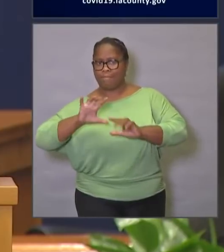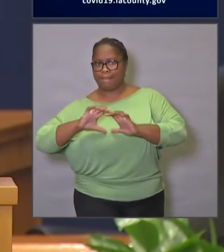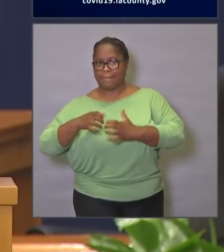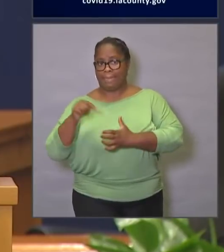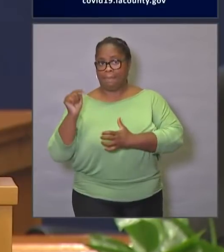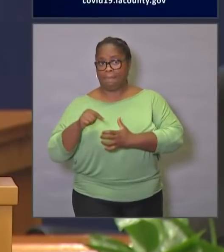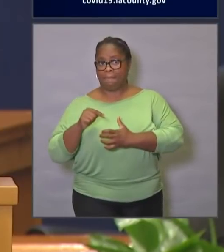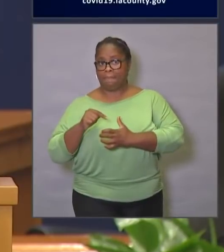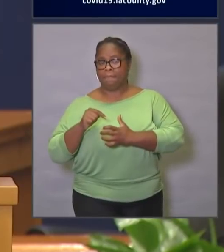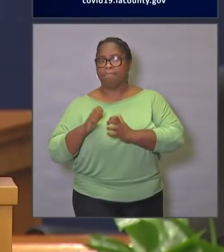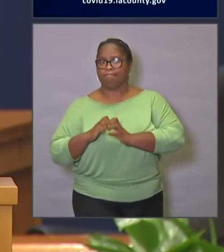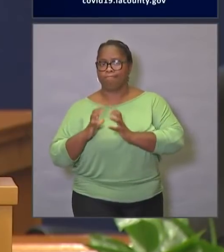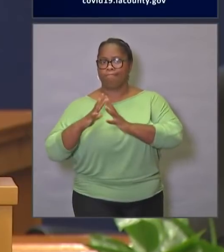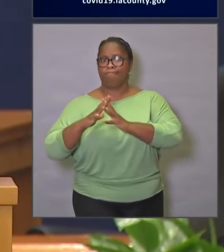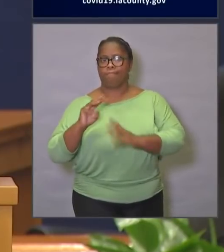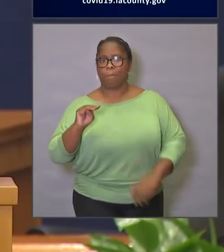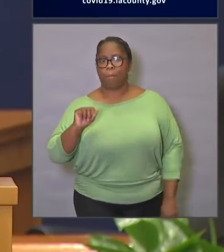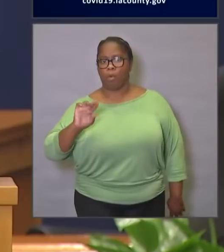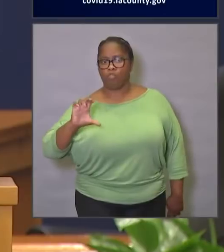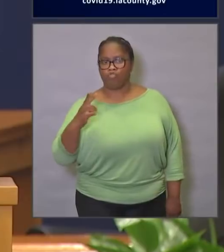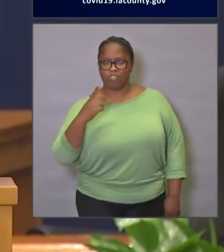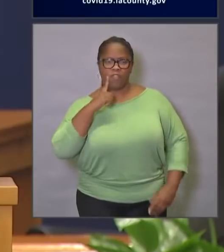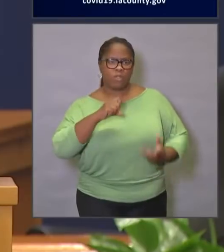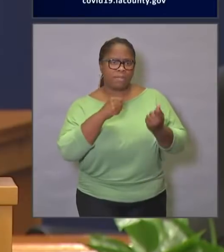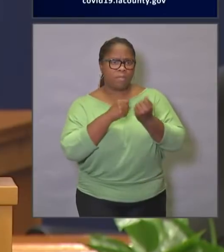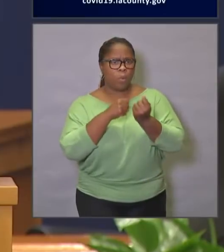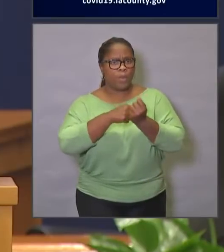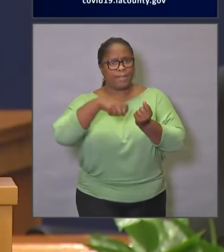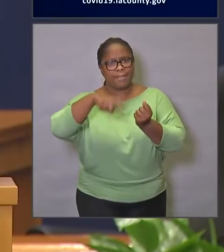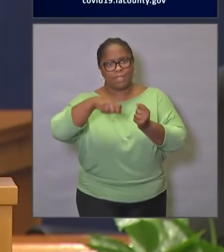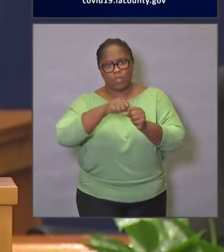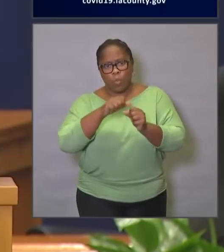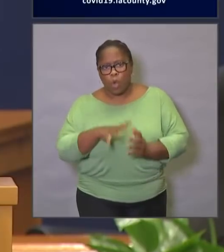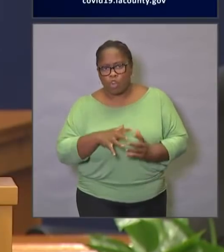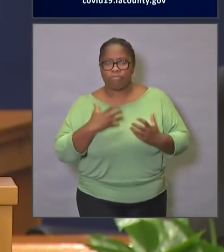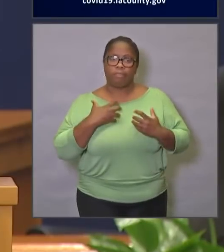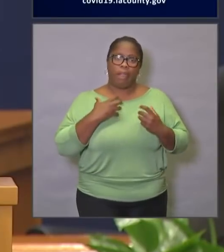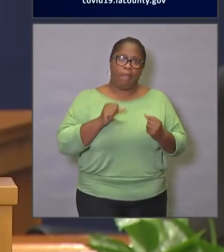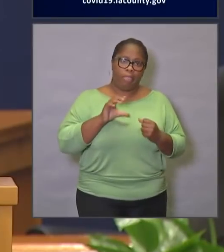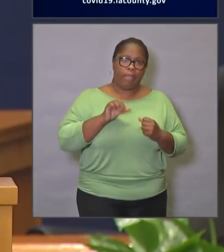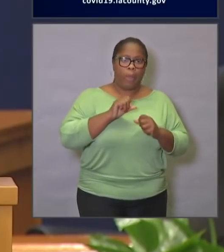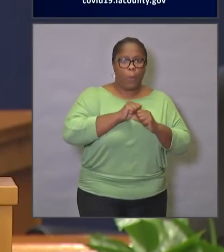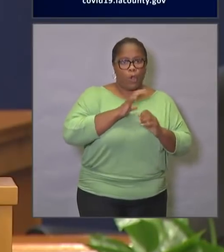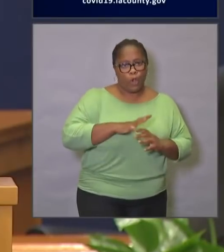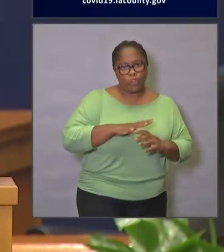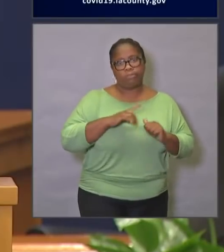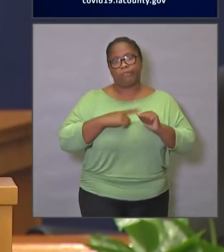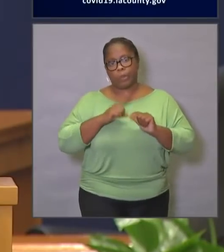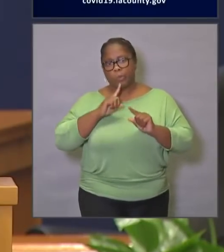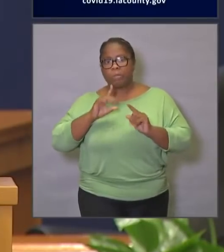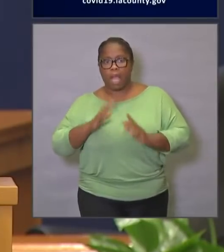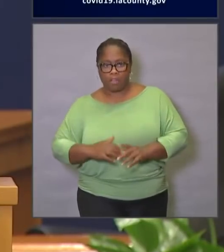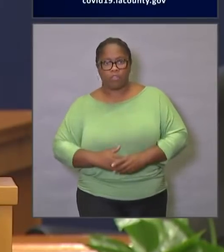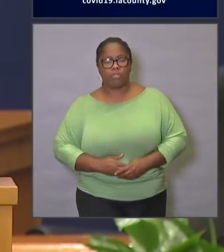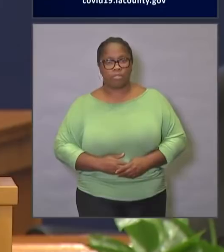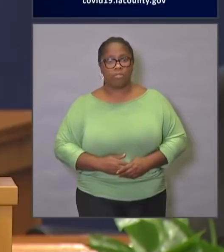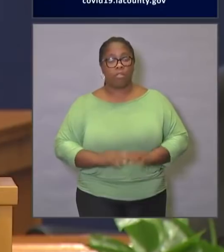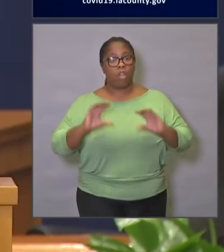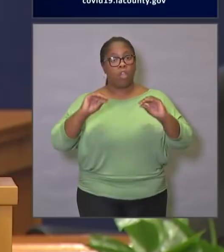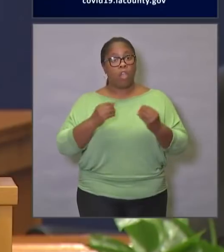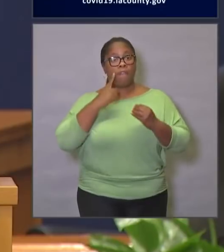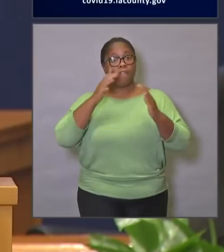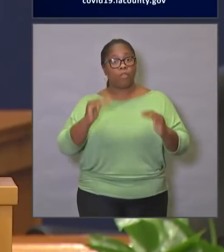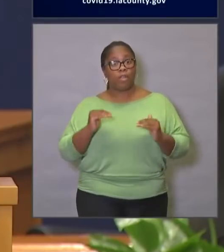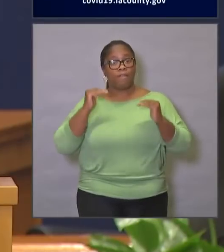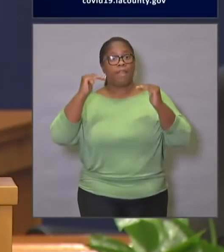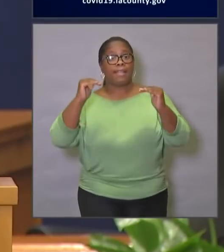in March to support essential workers, such as our healthcare workers and first responders. The Office of the Advancement of Early Care